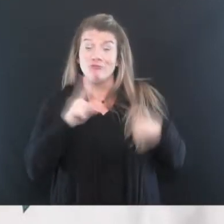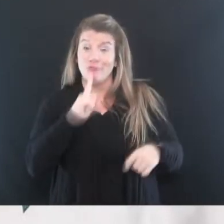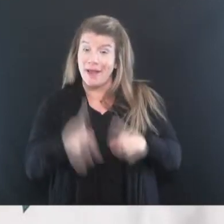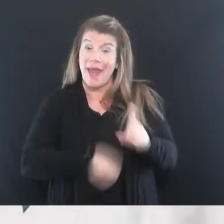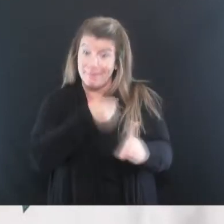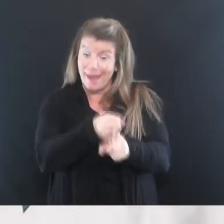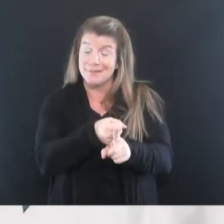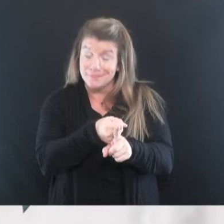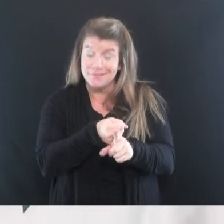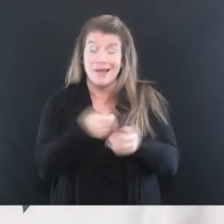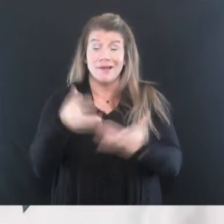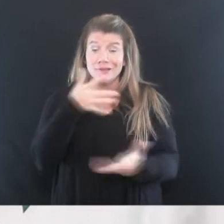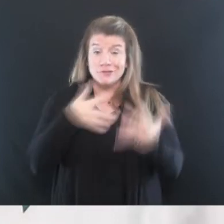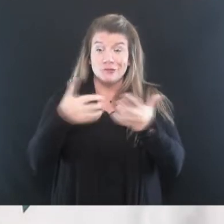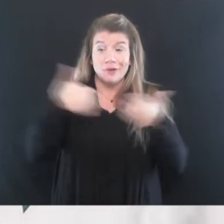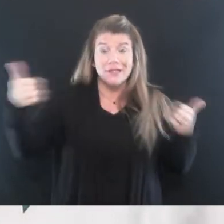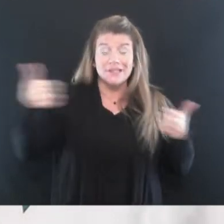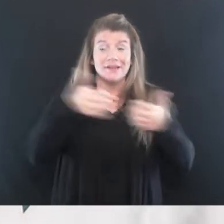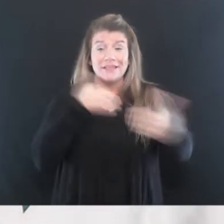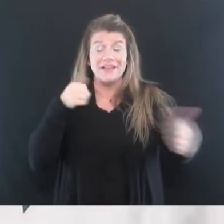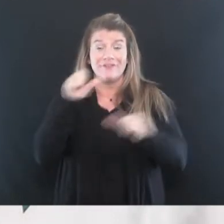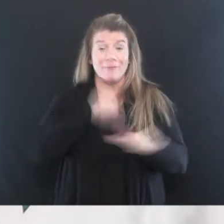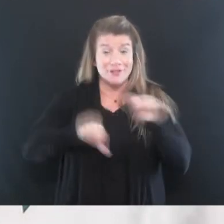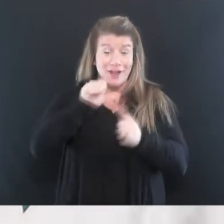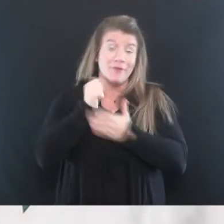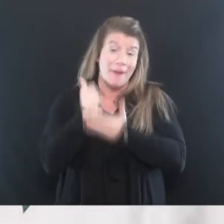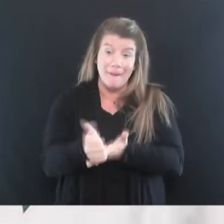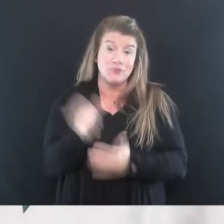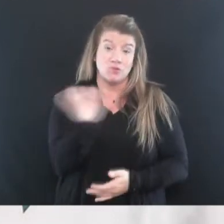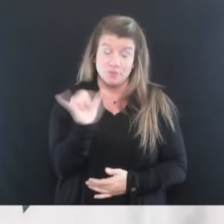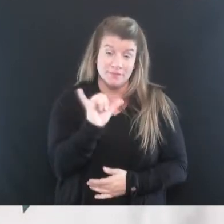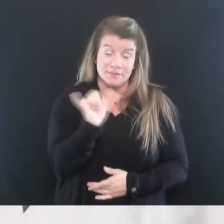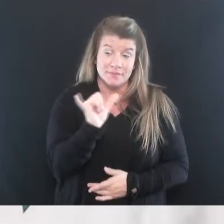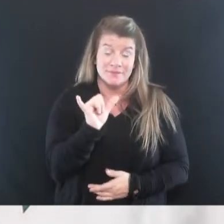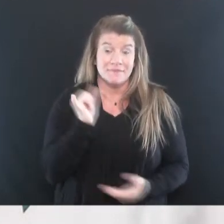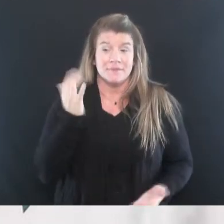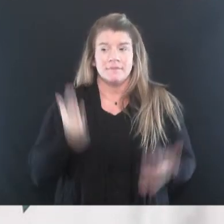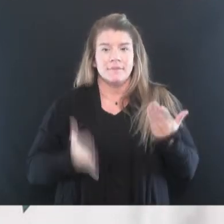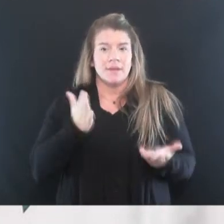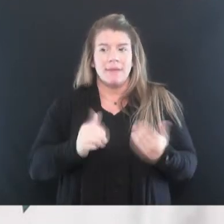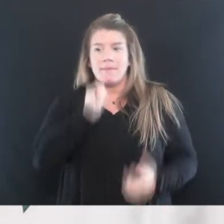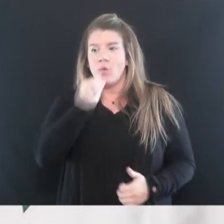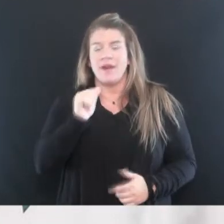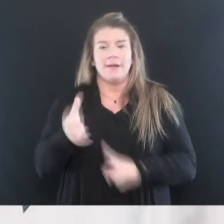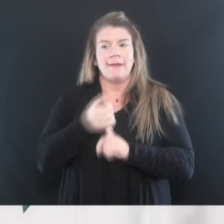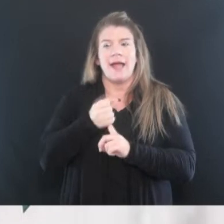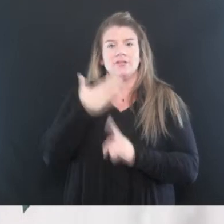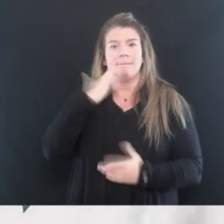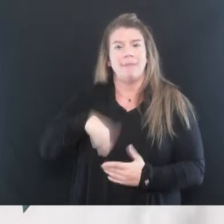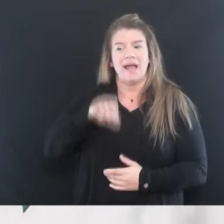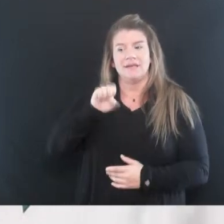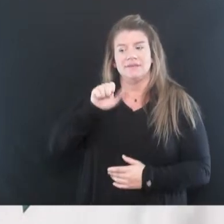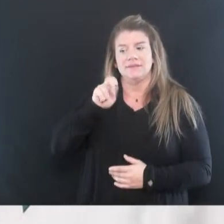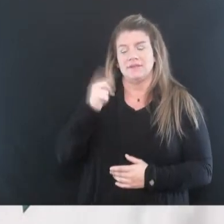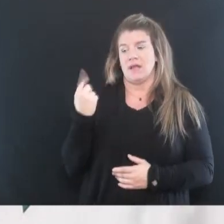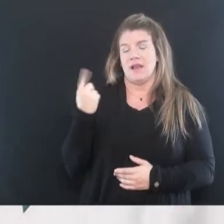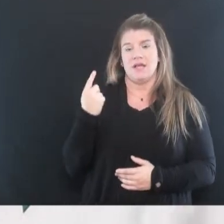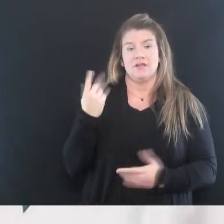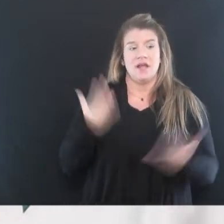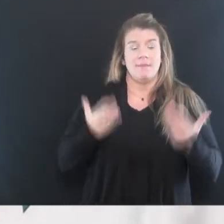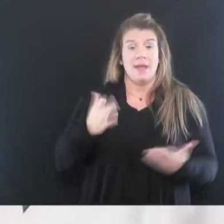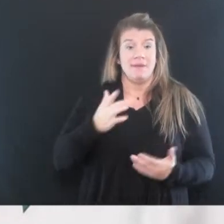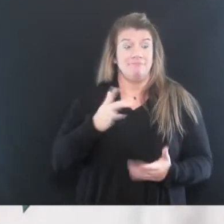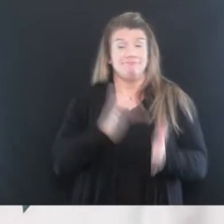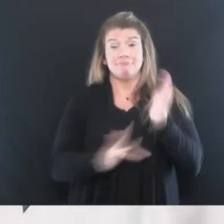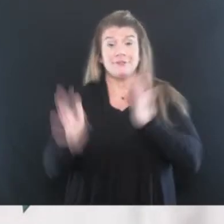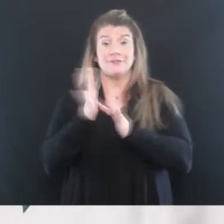The social distancing had an impact. Maybe we just didn't catch as bad a season last year, and the good Lord's trying to look after